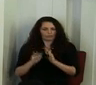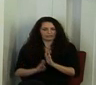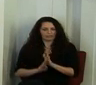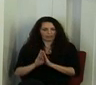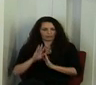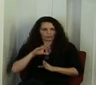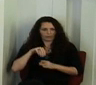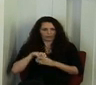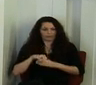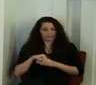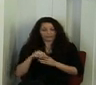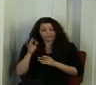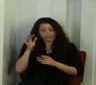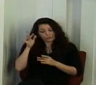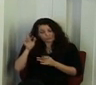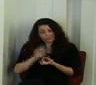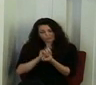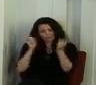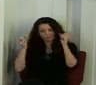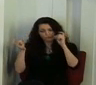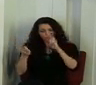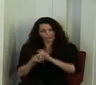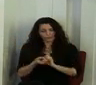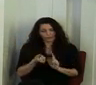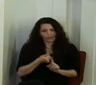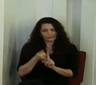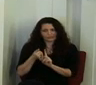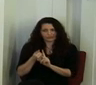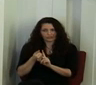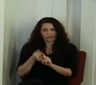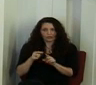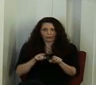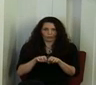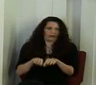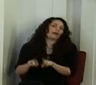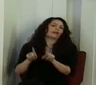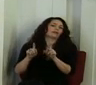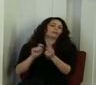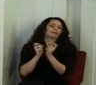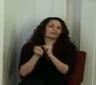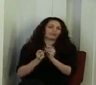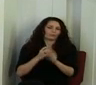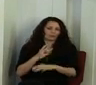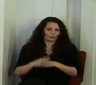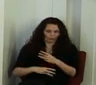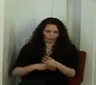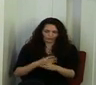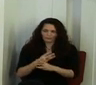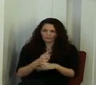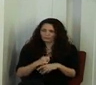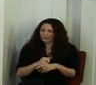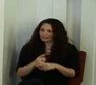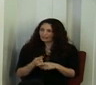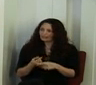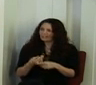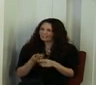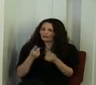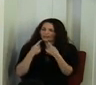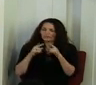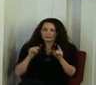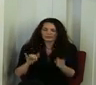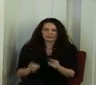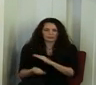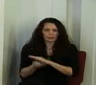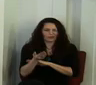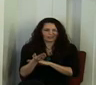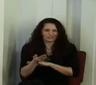ultimately to transform ourselves as we transform the world. There are a few announcements for you this morning, so if you would just bear with me, I'll just